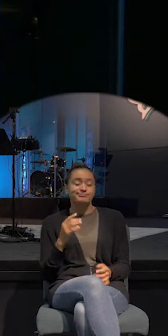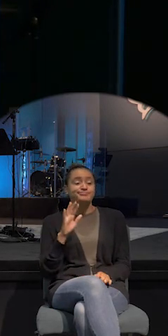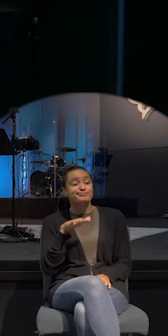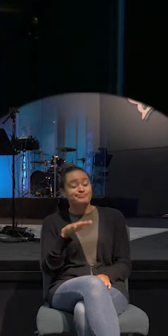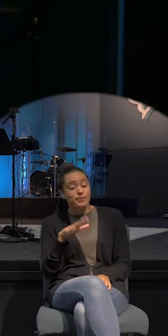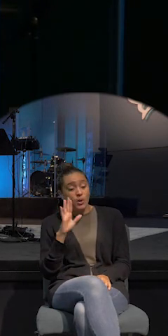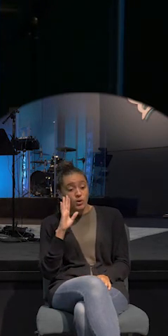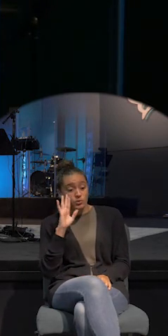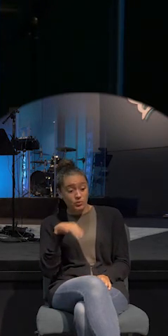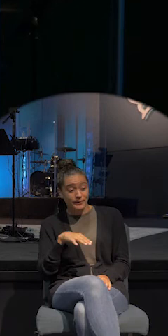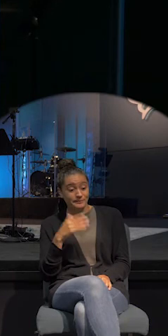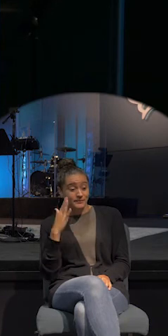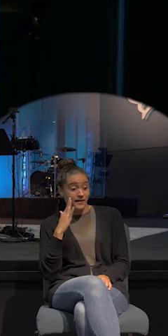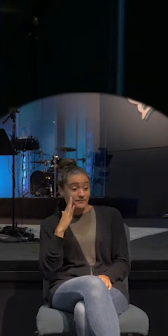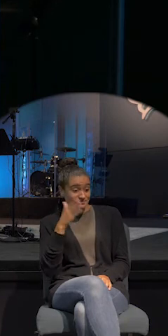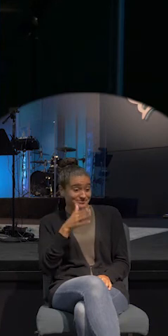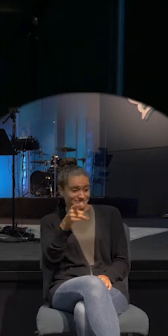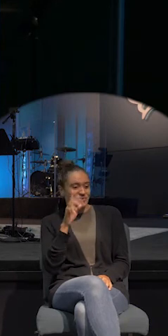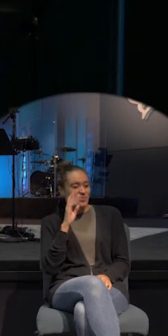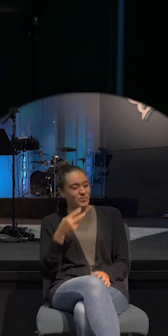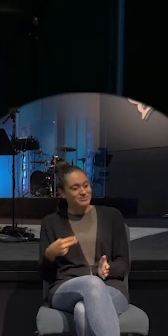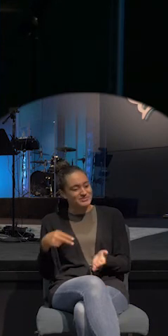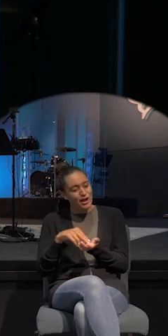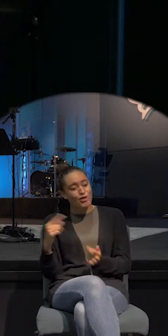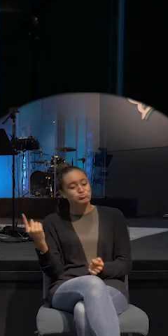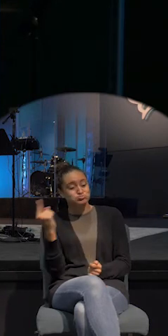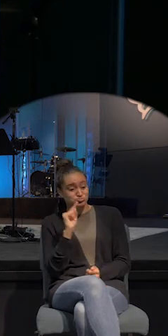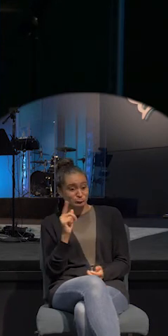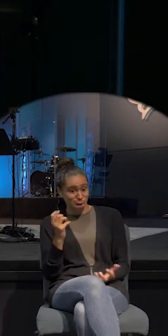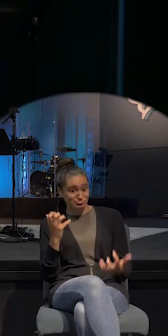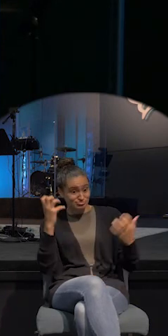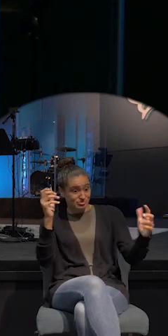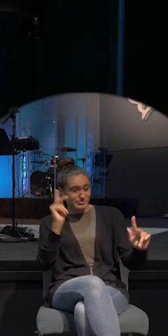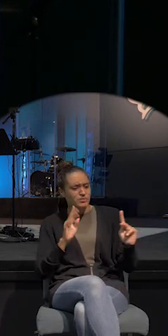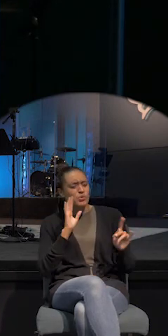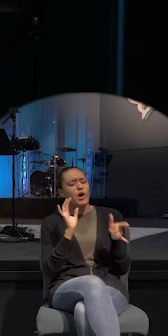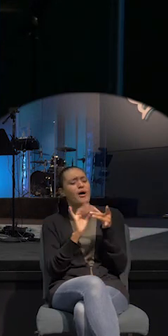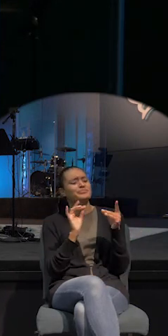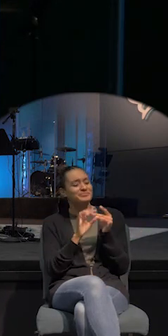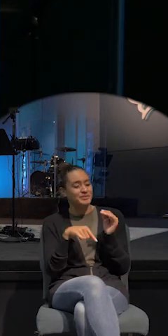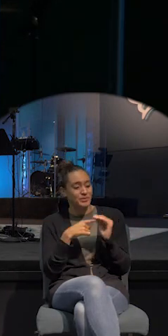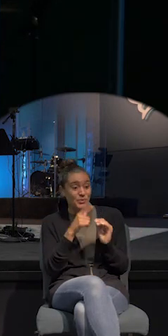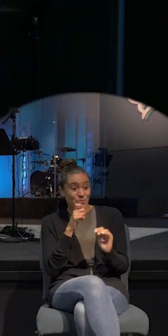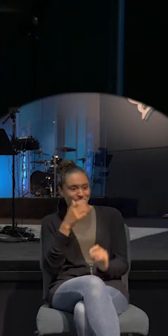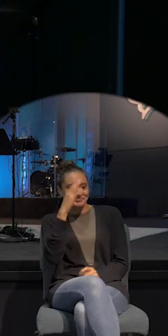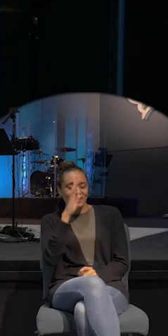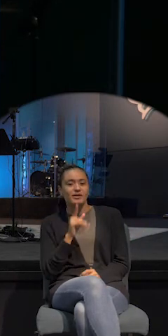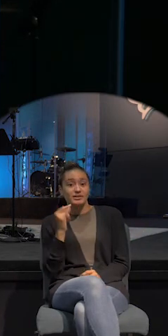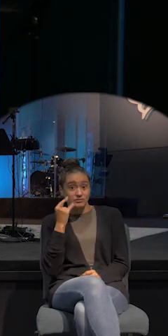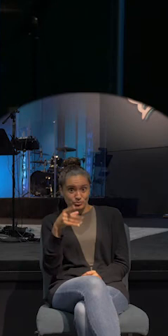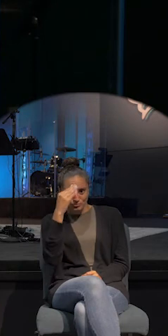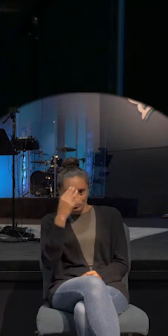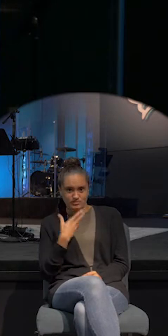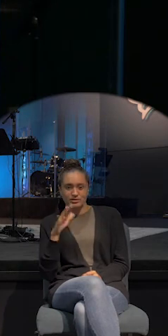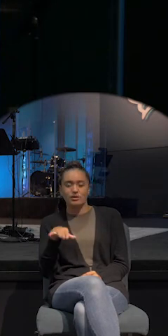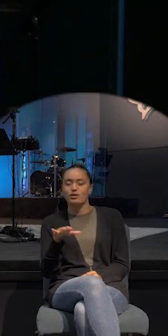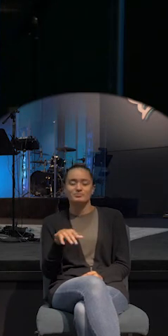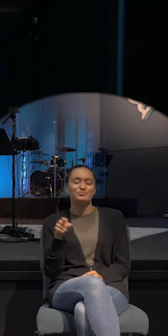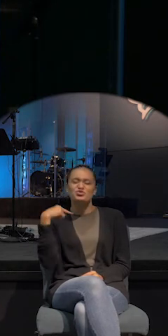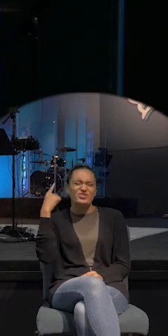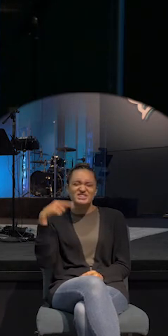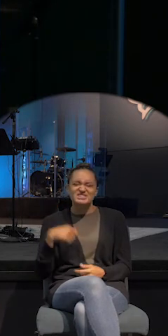days, you're going to stand in front of people and you're going to talk about God. If you'd have told me that, I'd have said you're